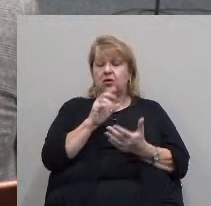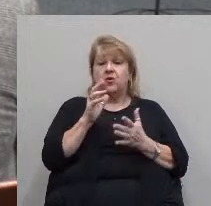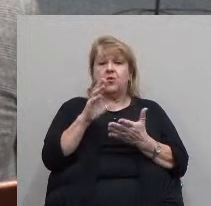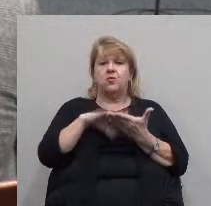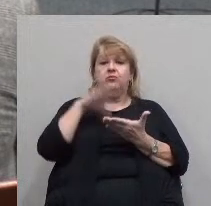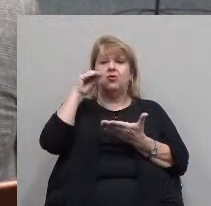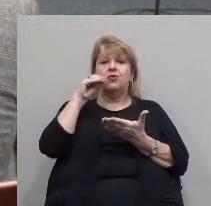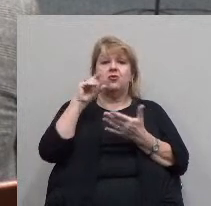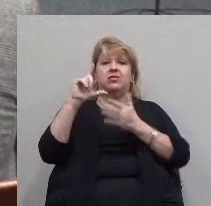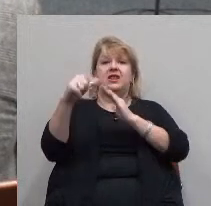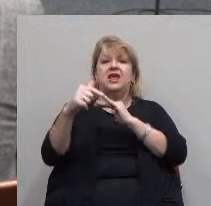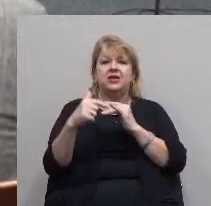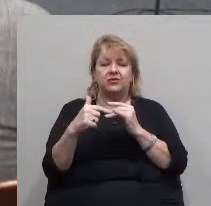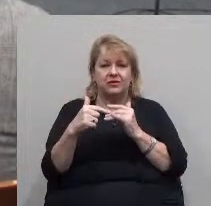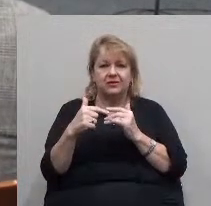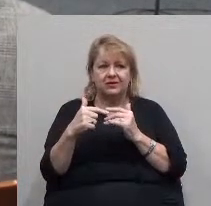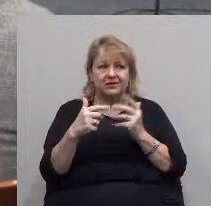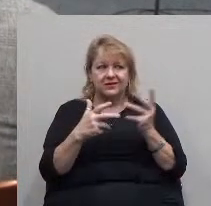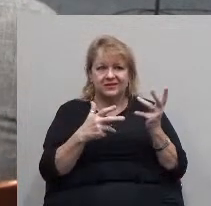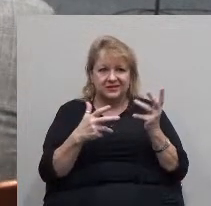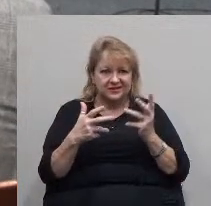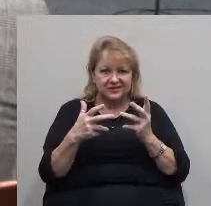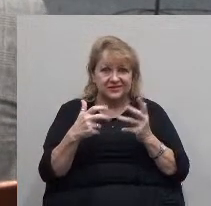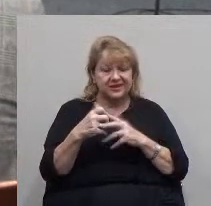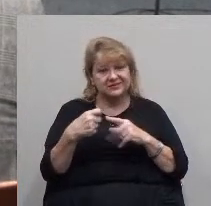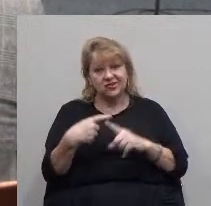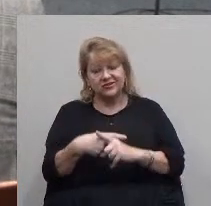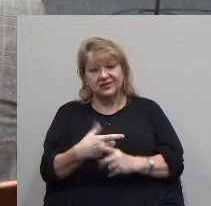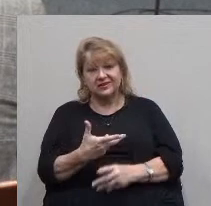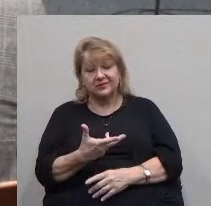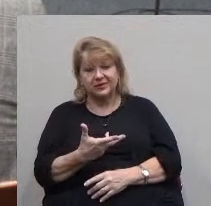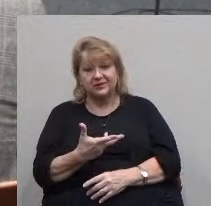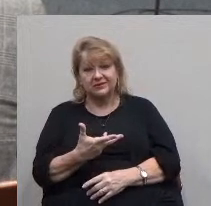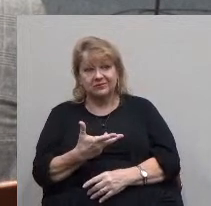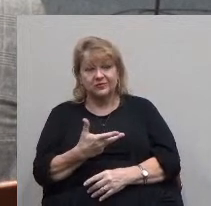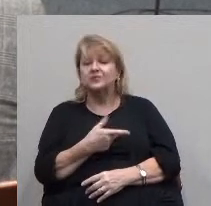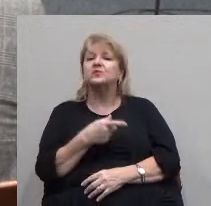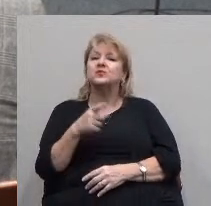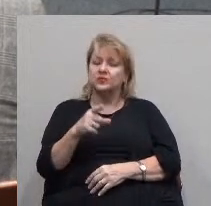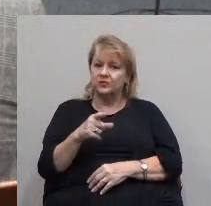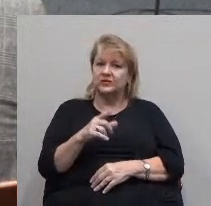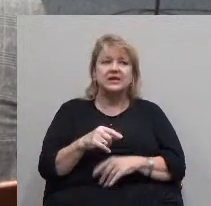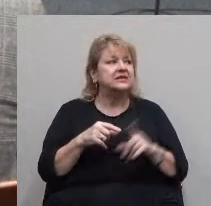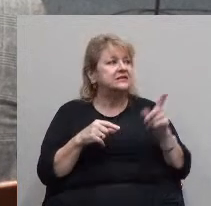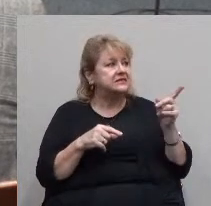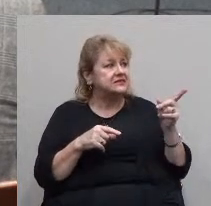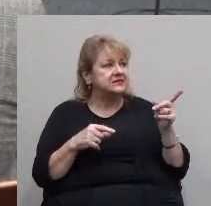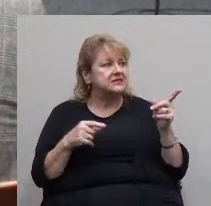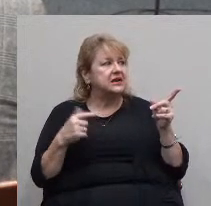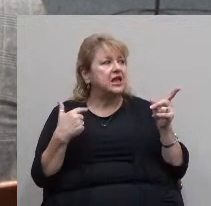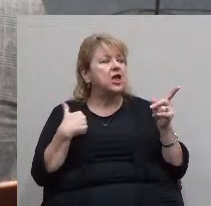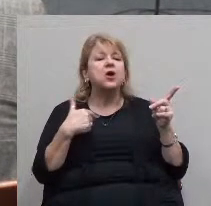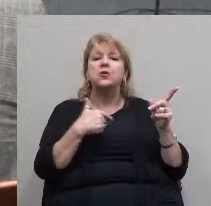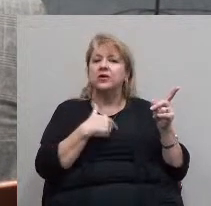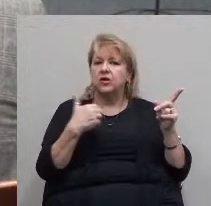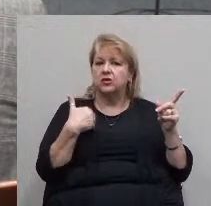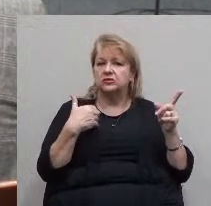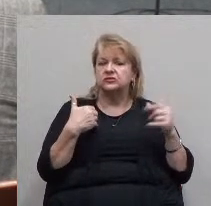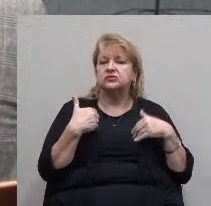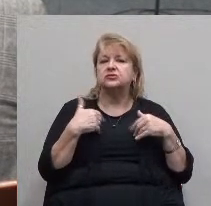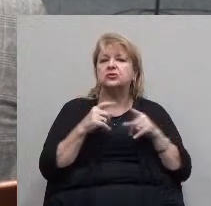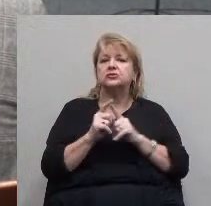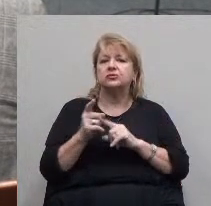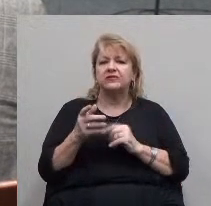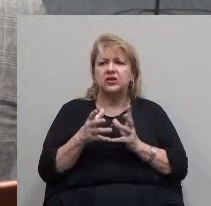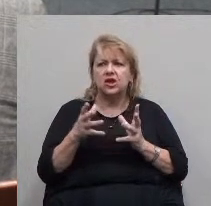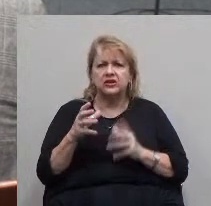understand, while this is a department bill that we're working with, it also has a lot of the actual senators' wants also in here.